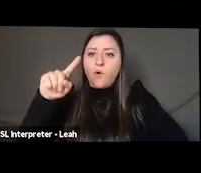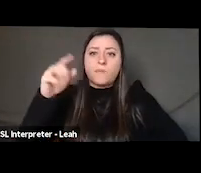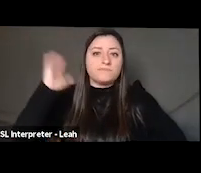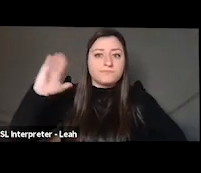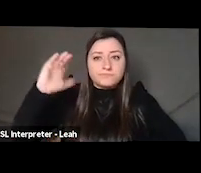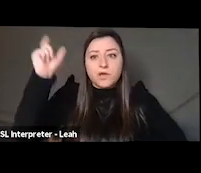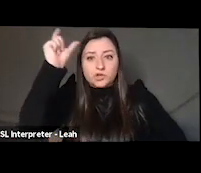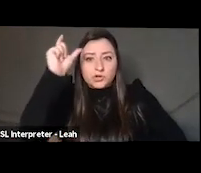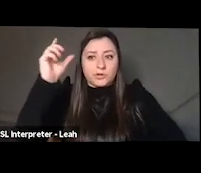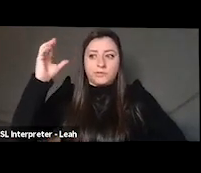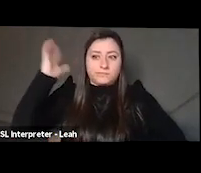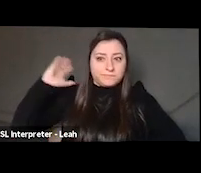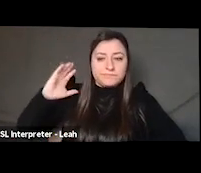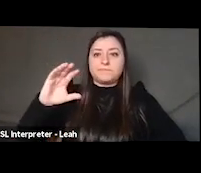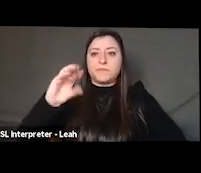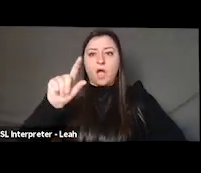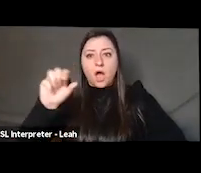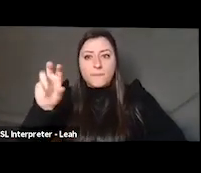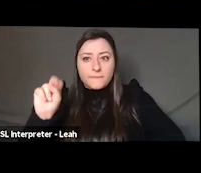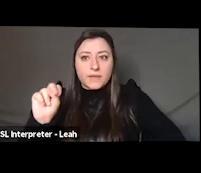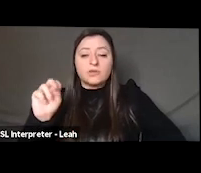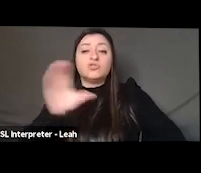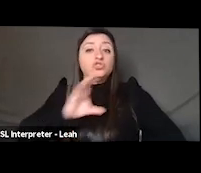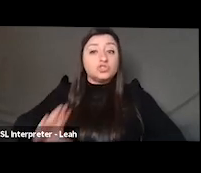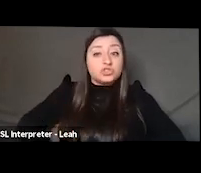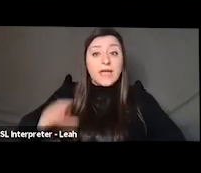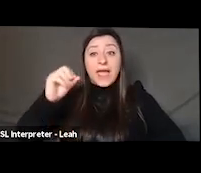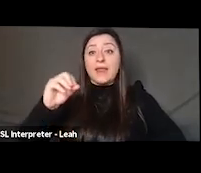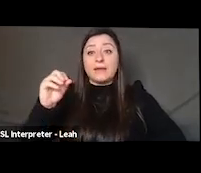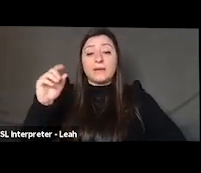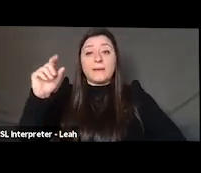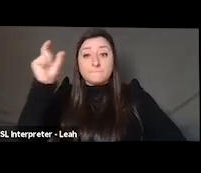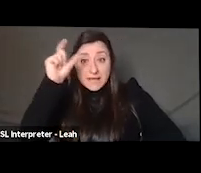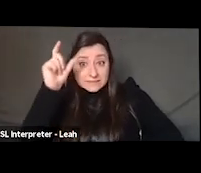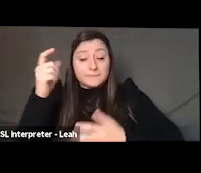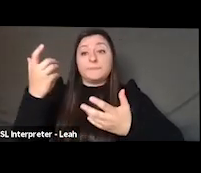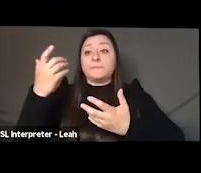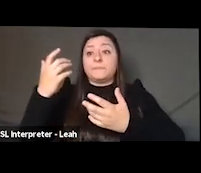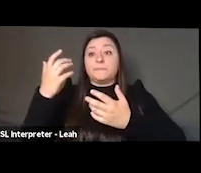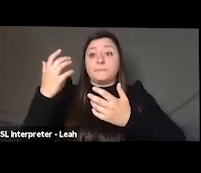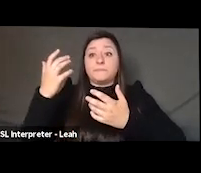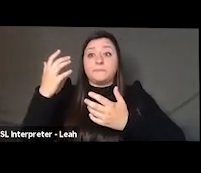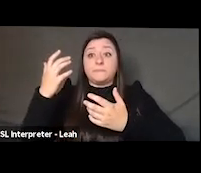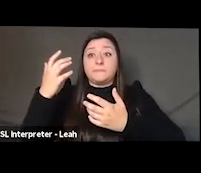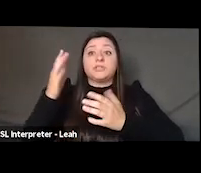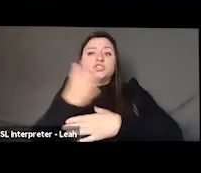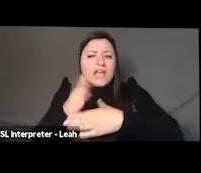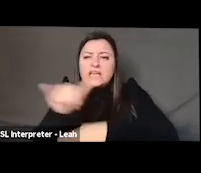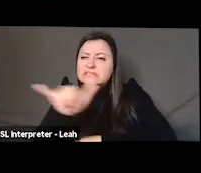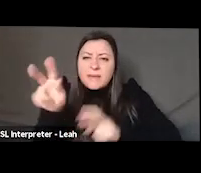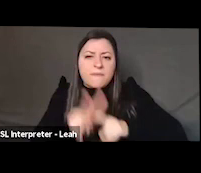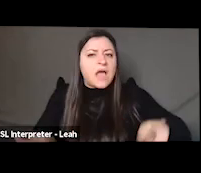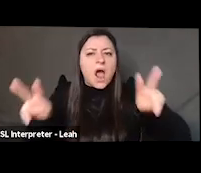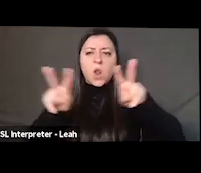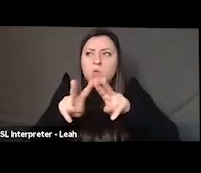Dr. Makdisi says, Christian and Muslims shared exactly the same lifestyle, the same set of values, the same